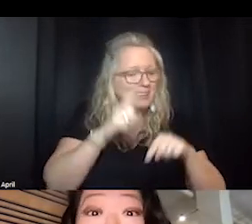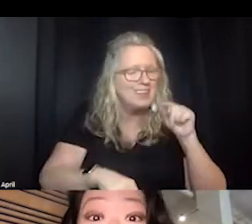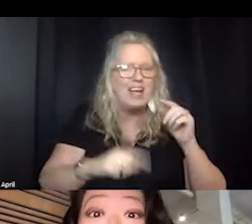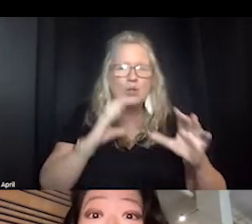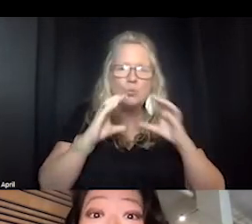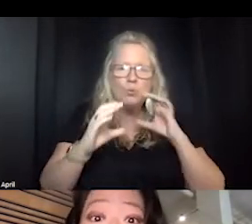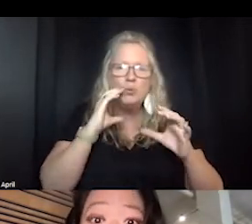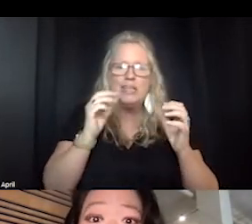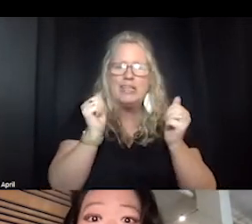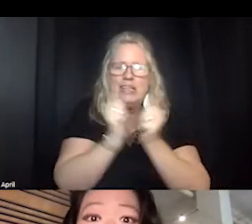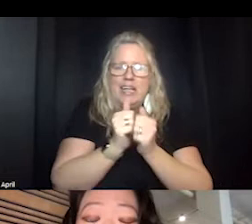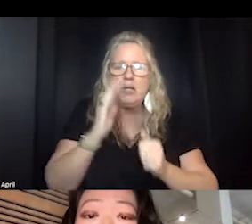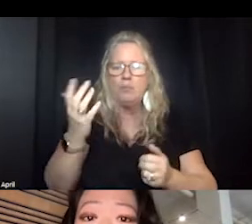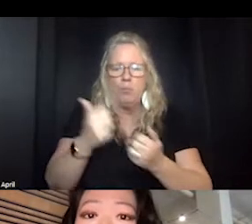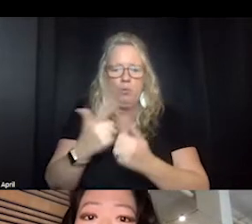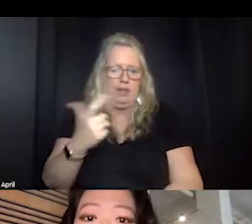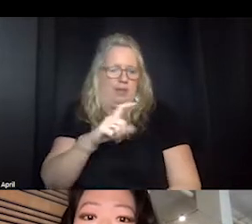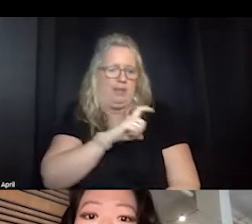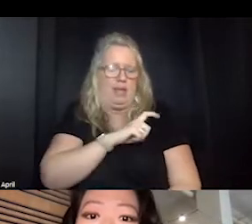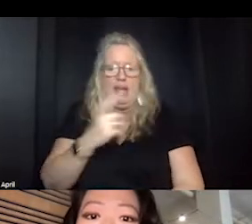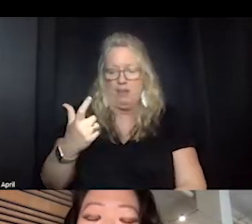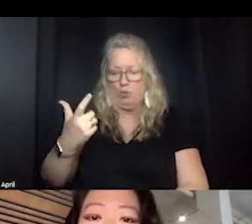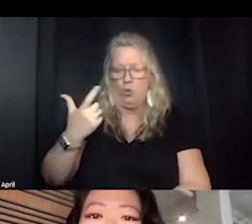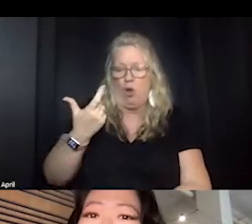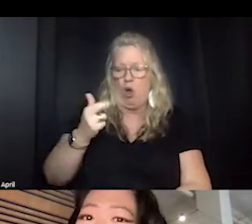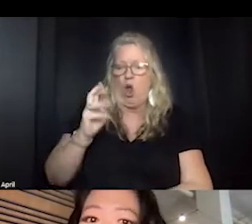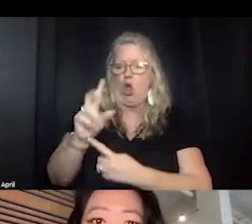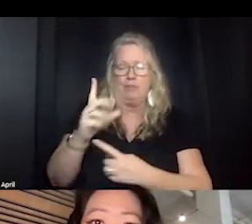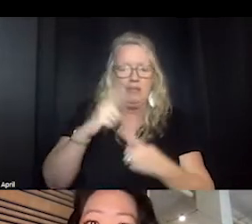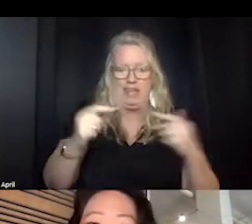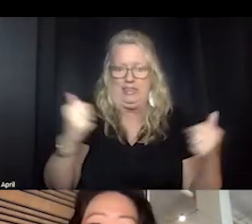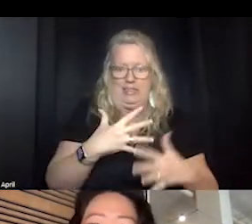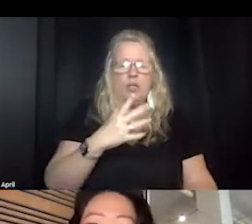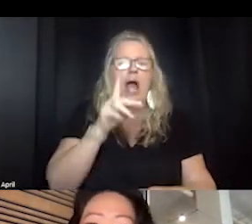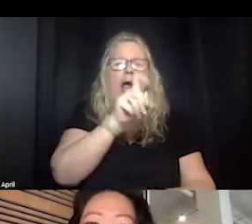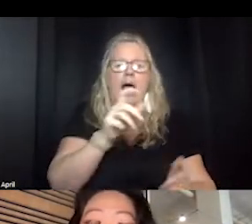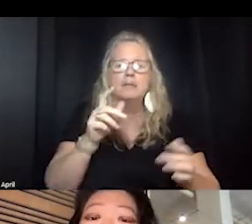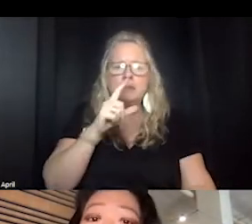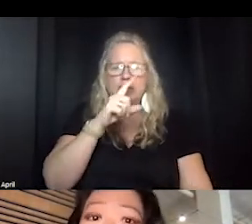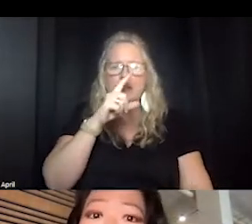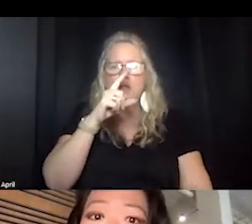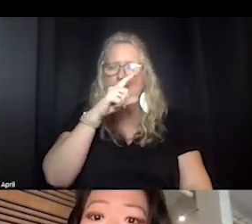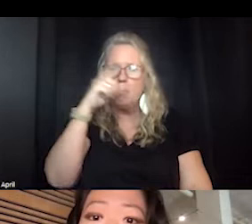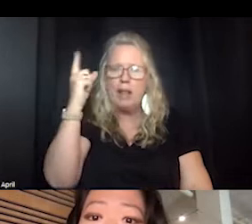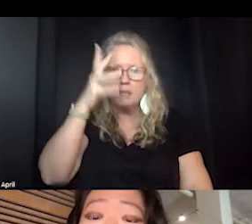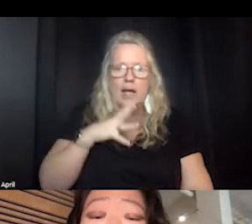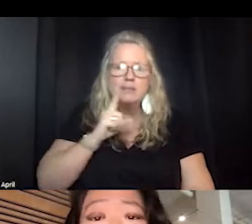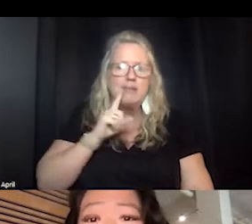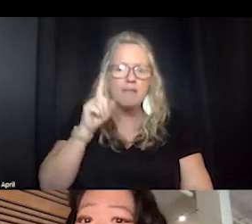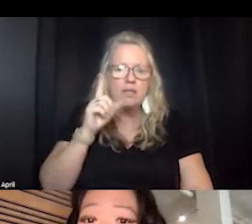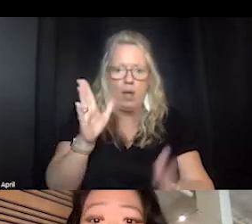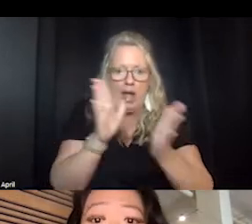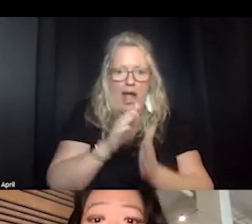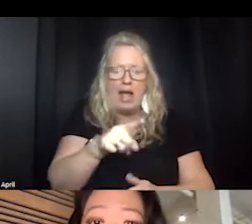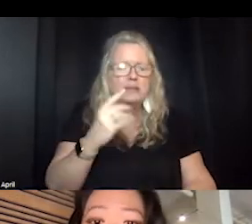with armed law enforcement scares them. We asked a deaf Black man, "What would you do if the police